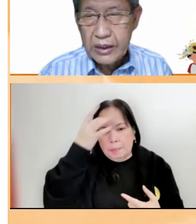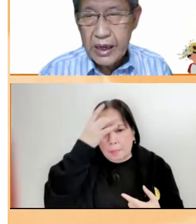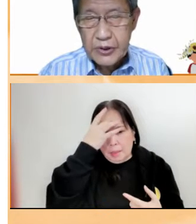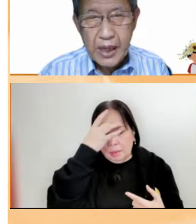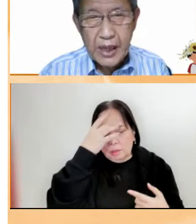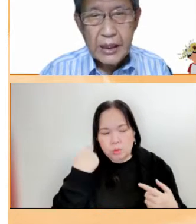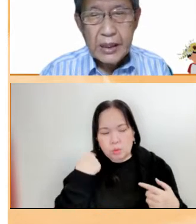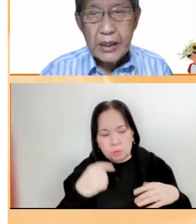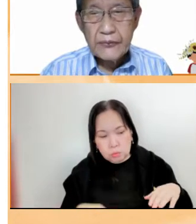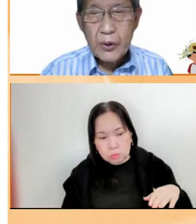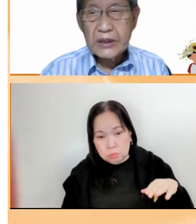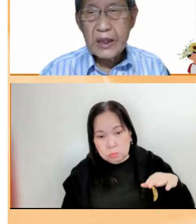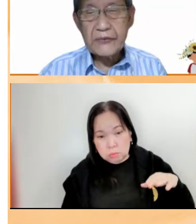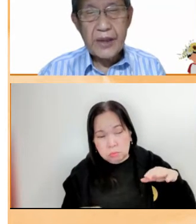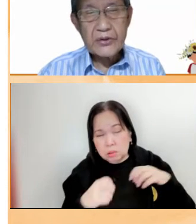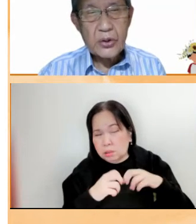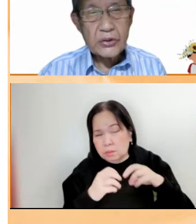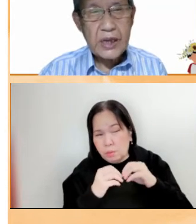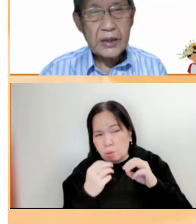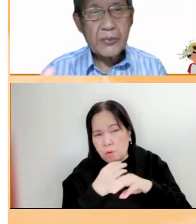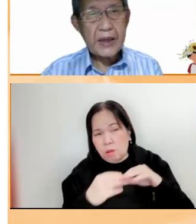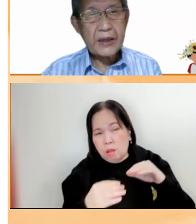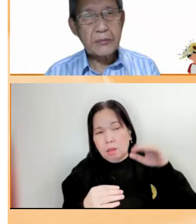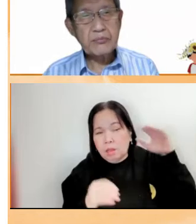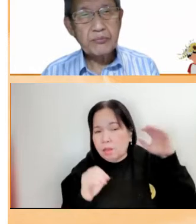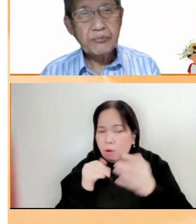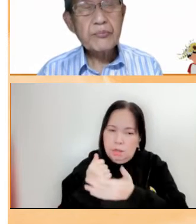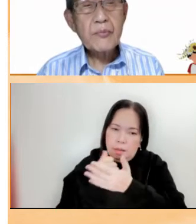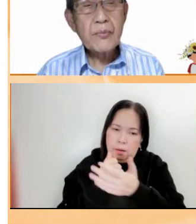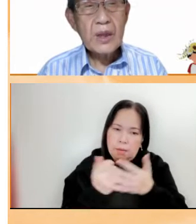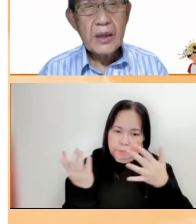throughout the lifespan if no interventions are made.